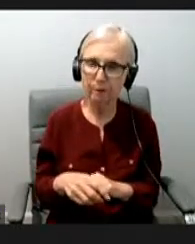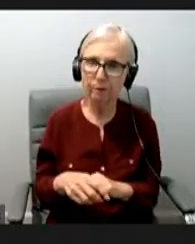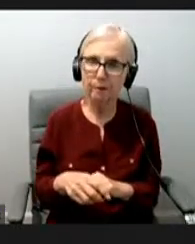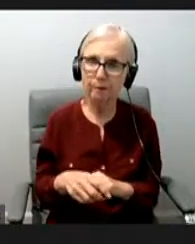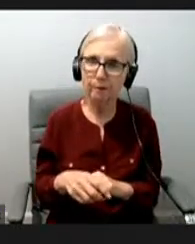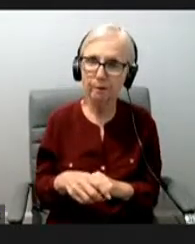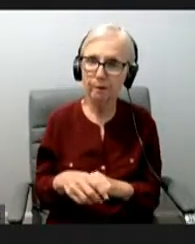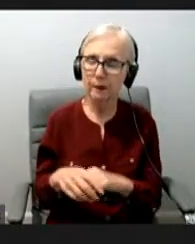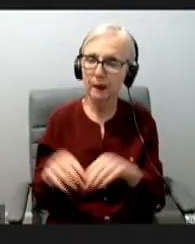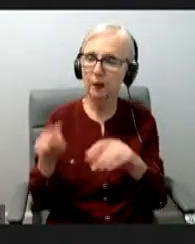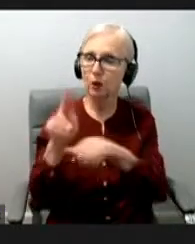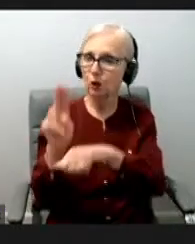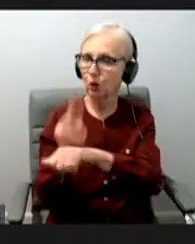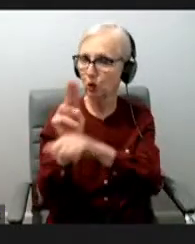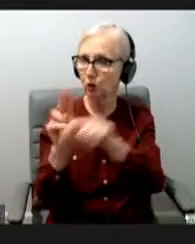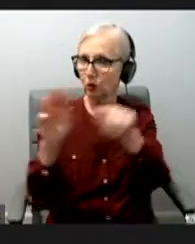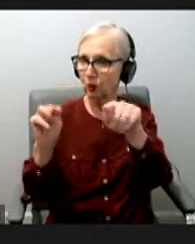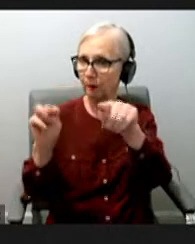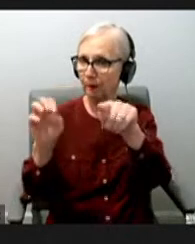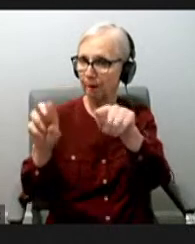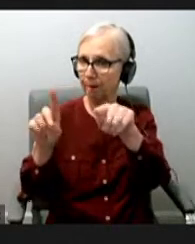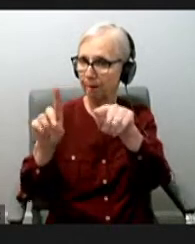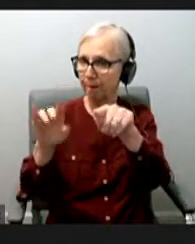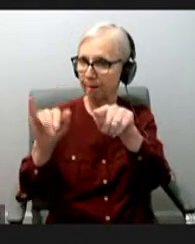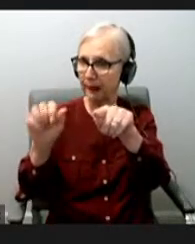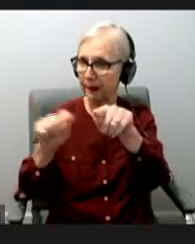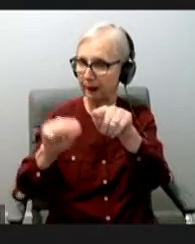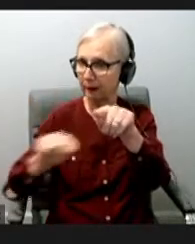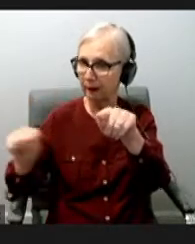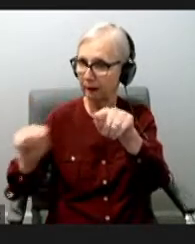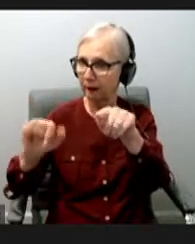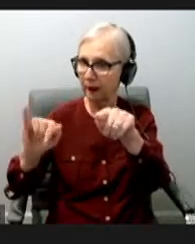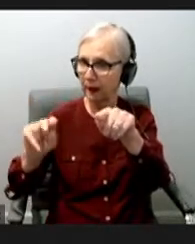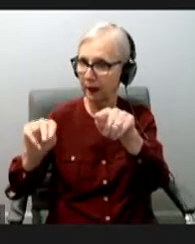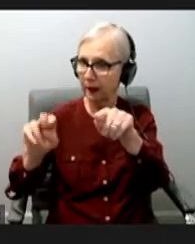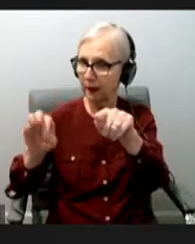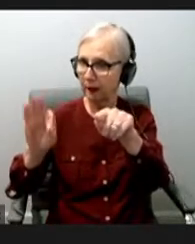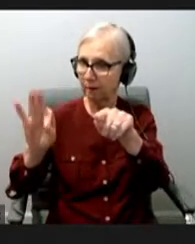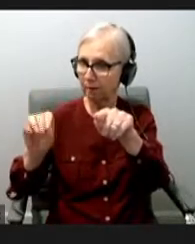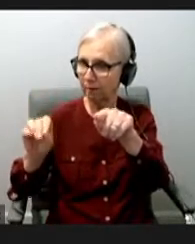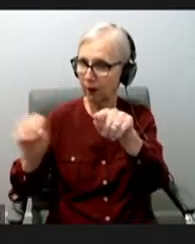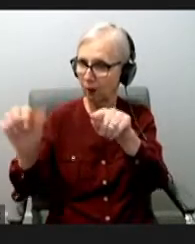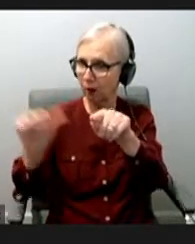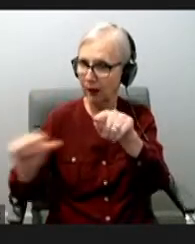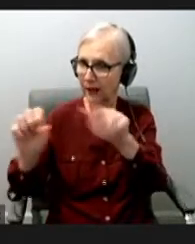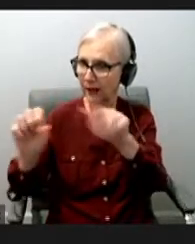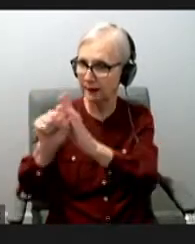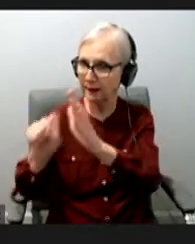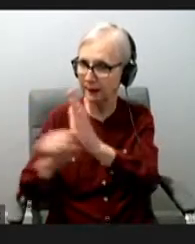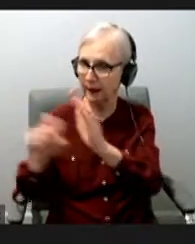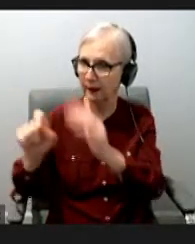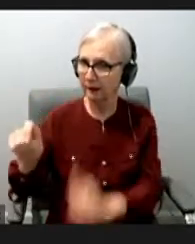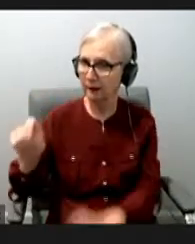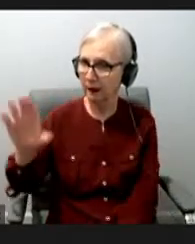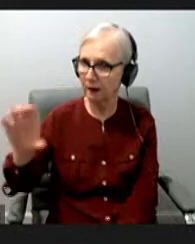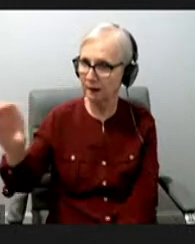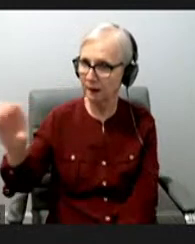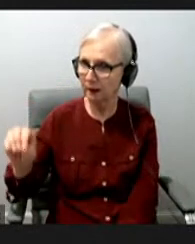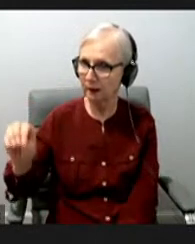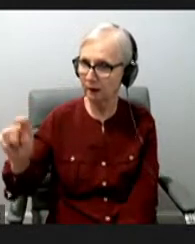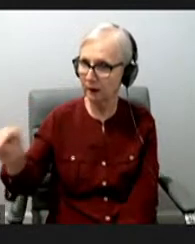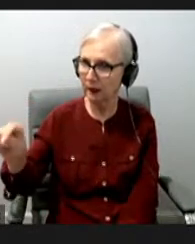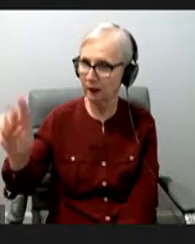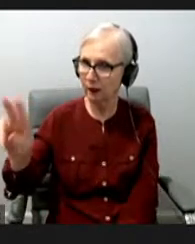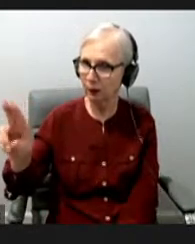raised. And let's go ahead and stick with first questions first so we can make sure to get through everybody. If we have time, we can come back for additional questions or